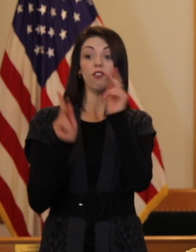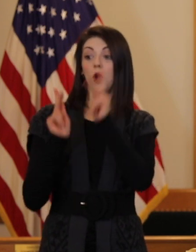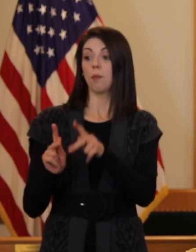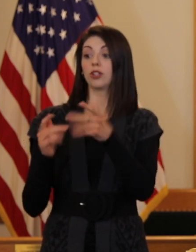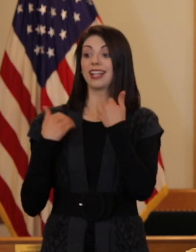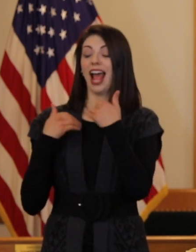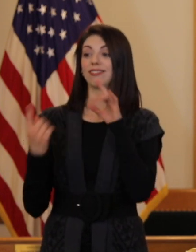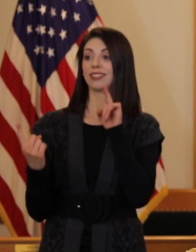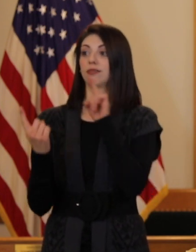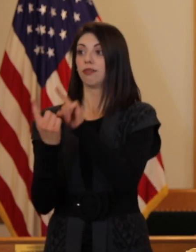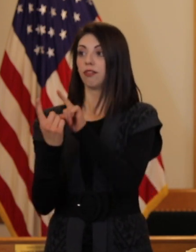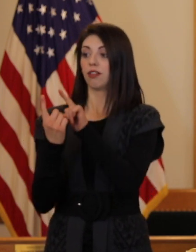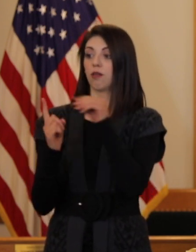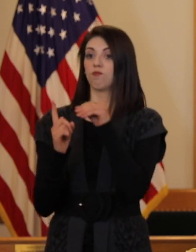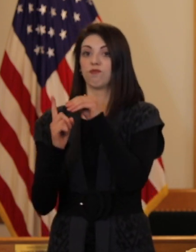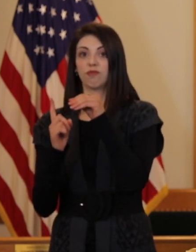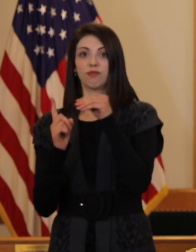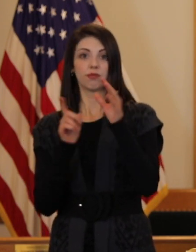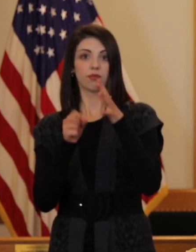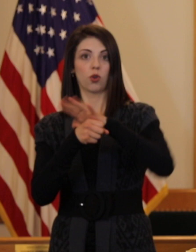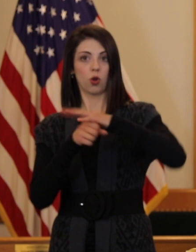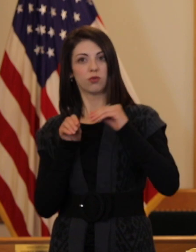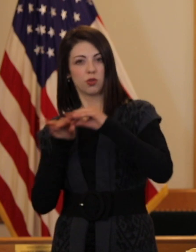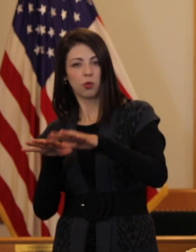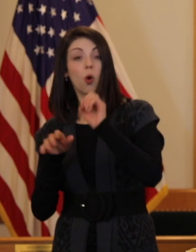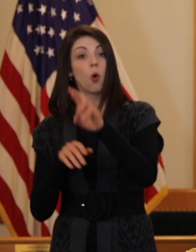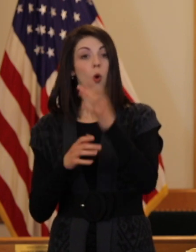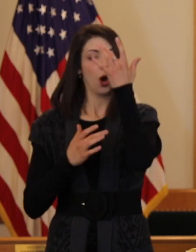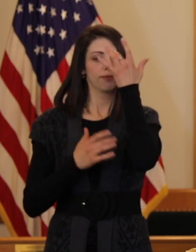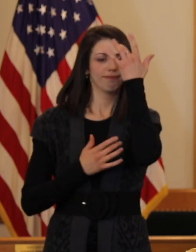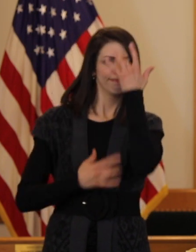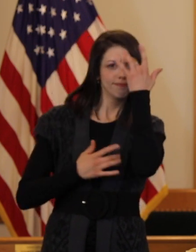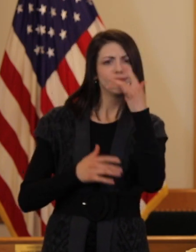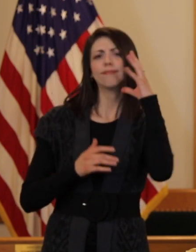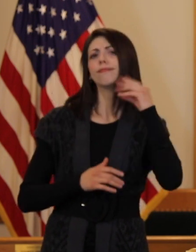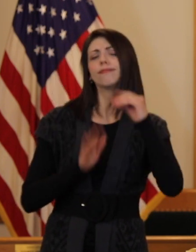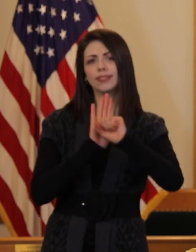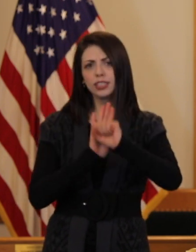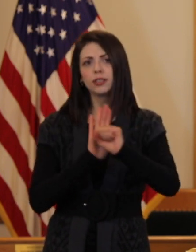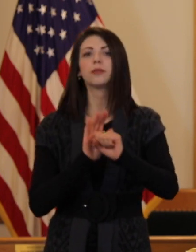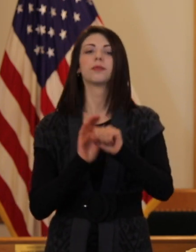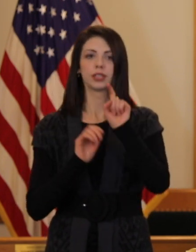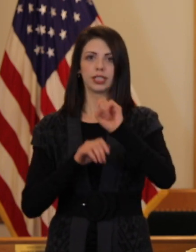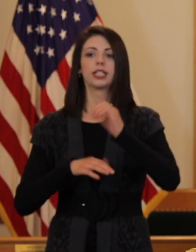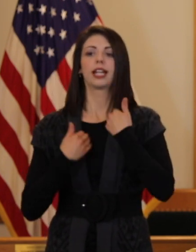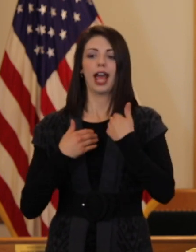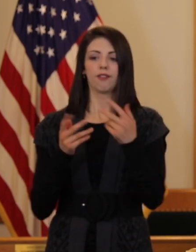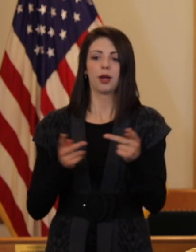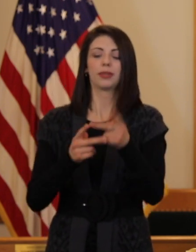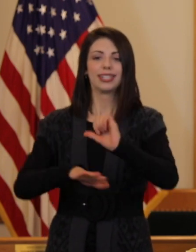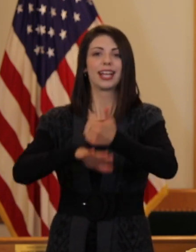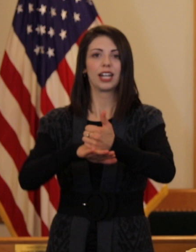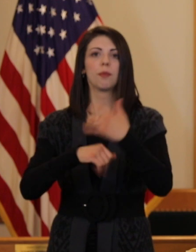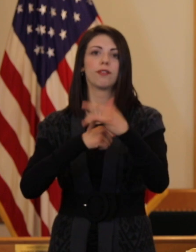with a known COVID positive person and conduct frequent tests of frontline and essential workers. We are working on these